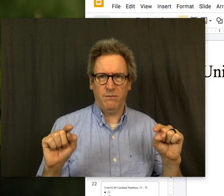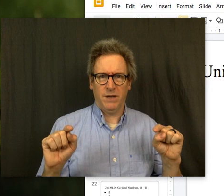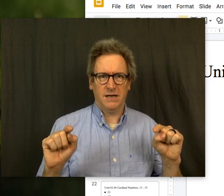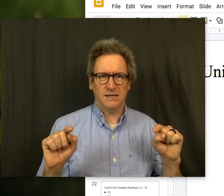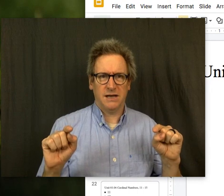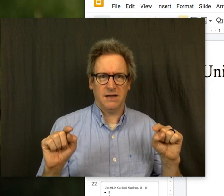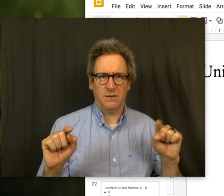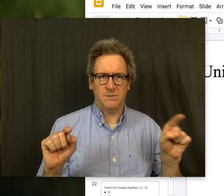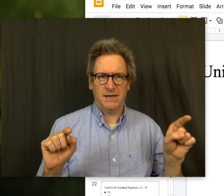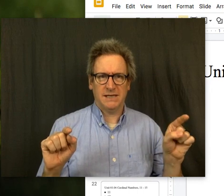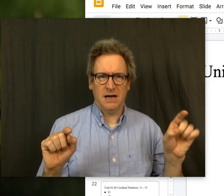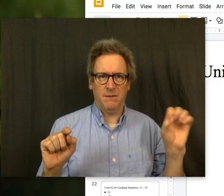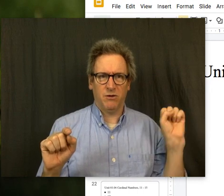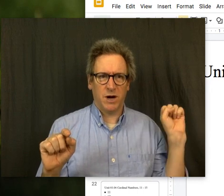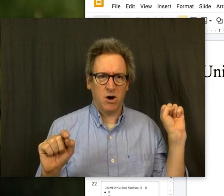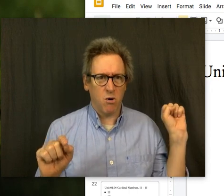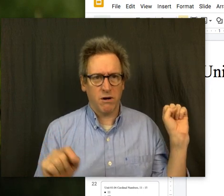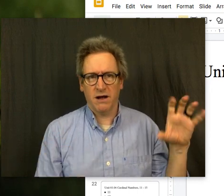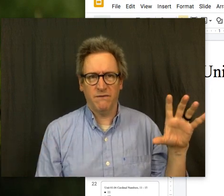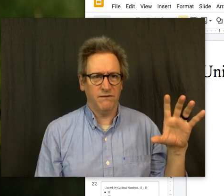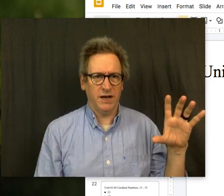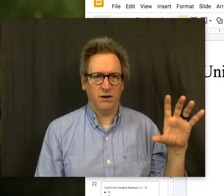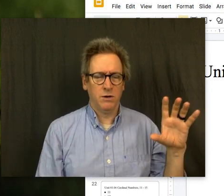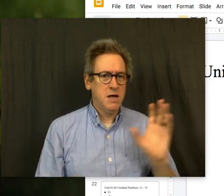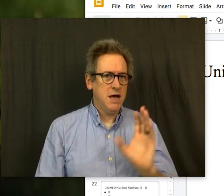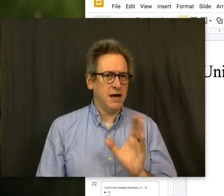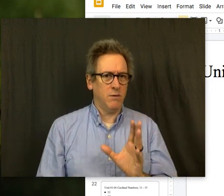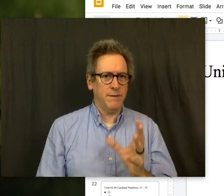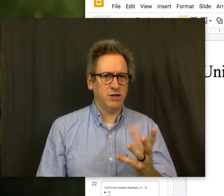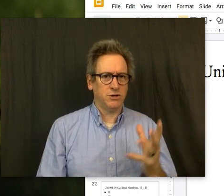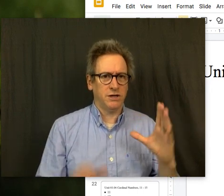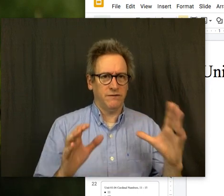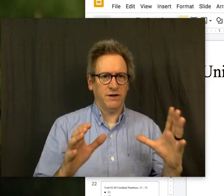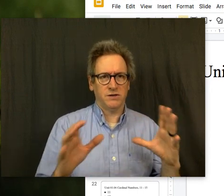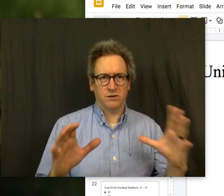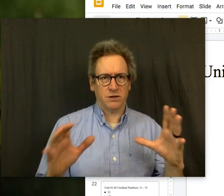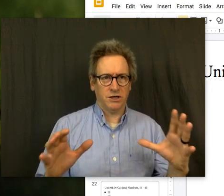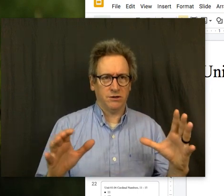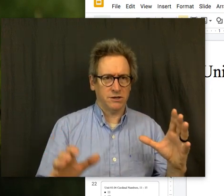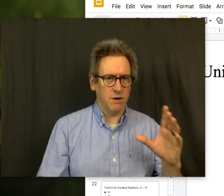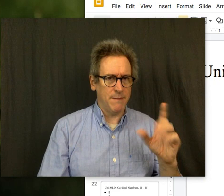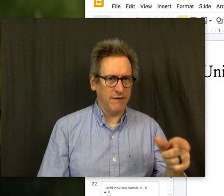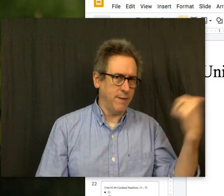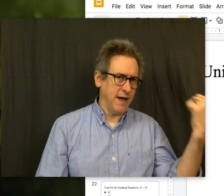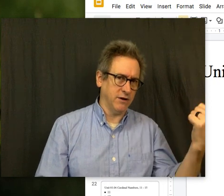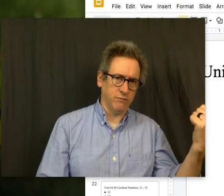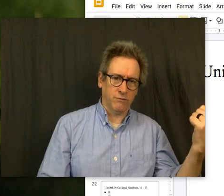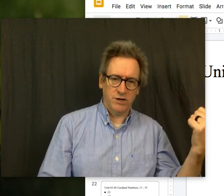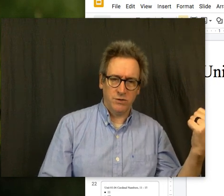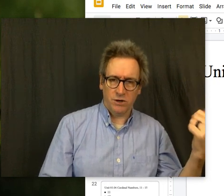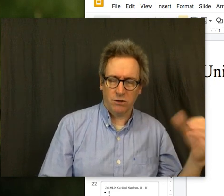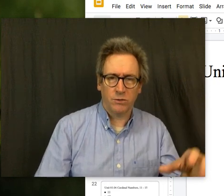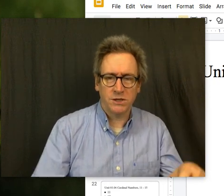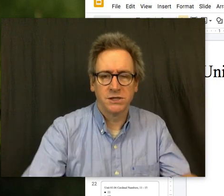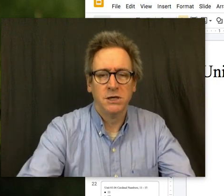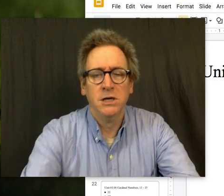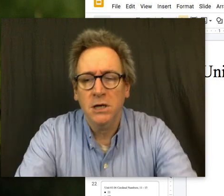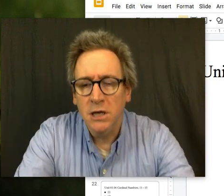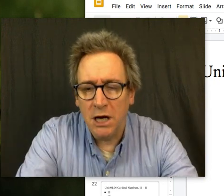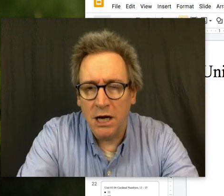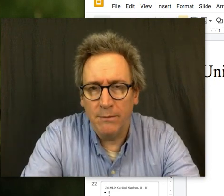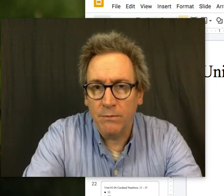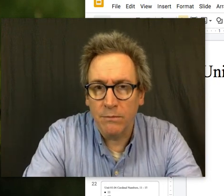PowerPoint because I think it was messing up the recording of the video, and I want to make sure that the videos are clearer. So I may have to go back and redo the earlier ones.